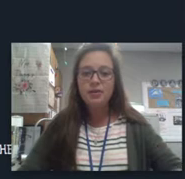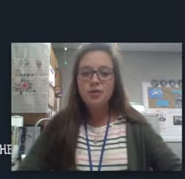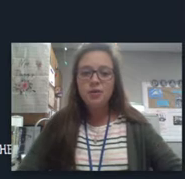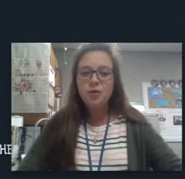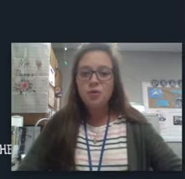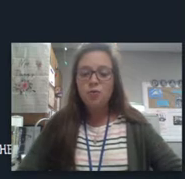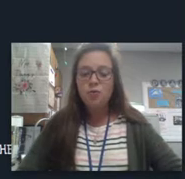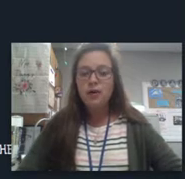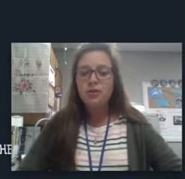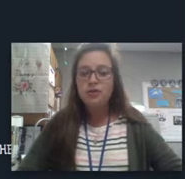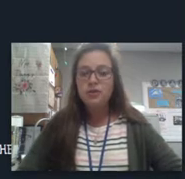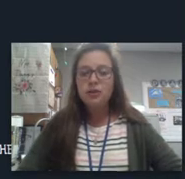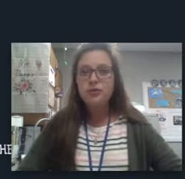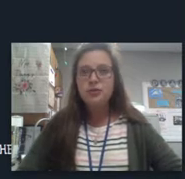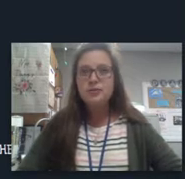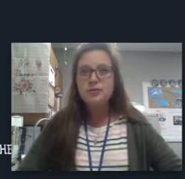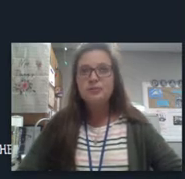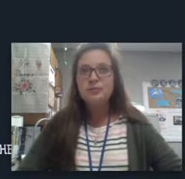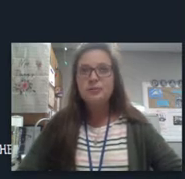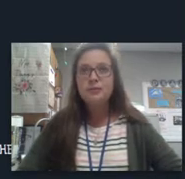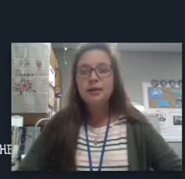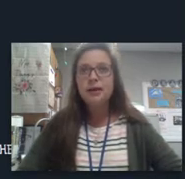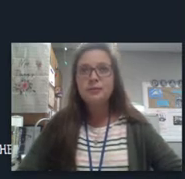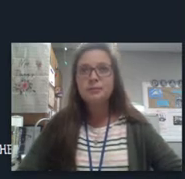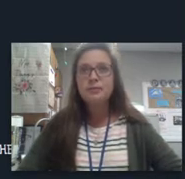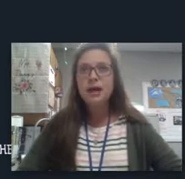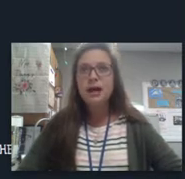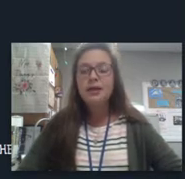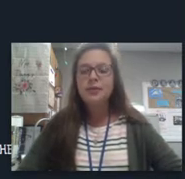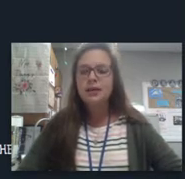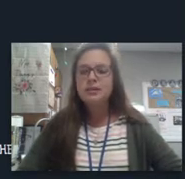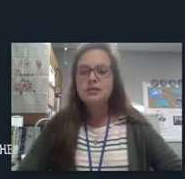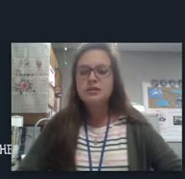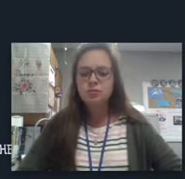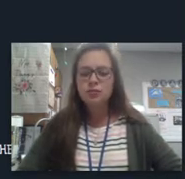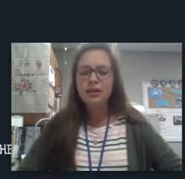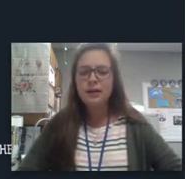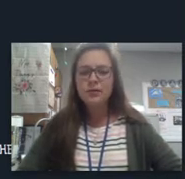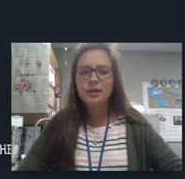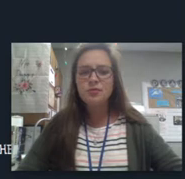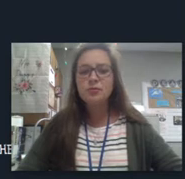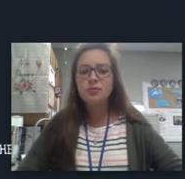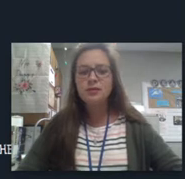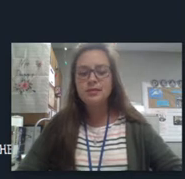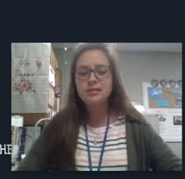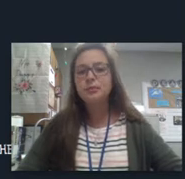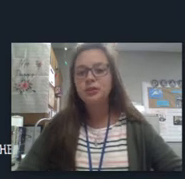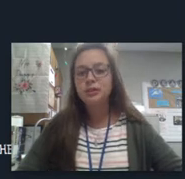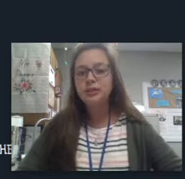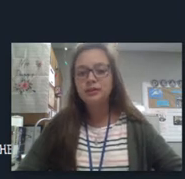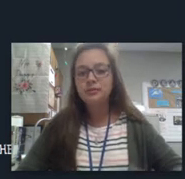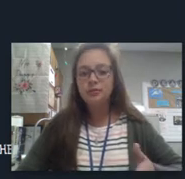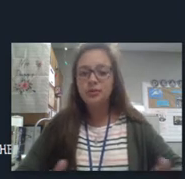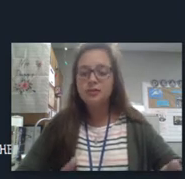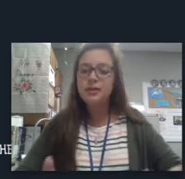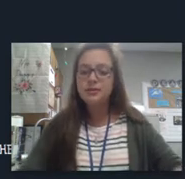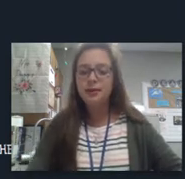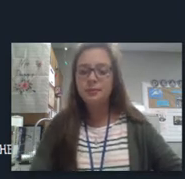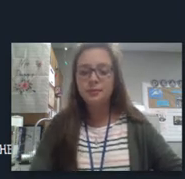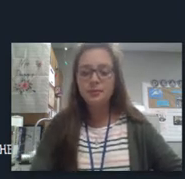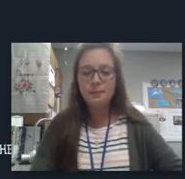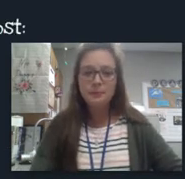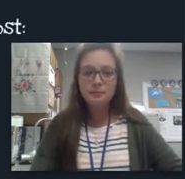identify where it usually goes. But I think we're kind of pretty comfortable with establishing it first, and